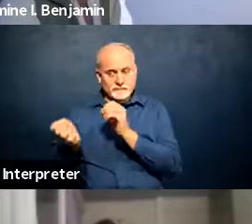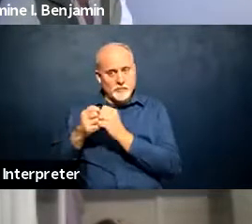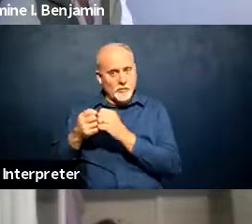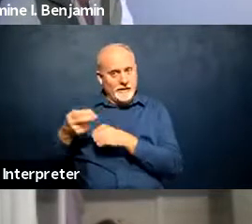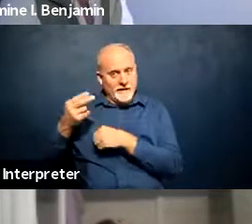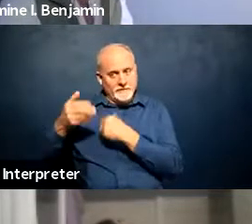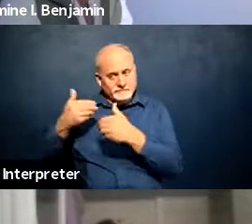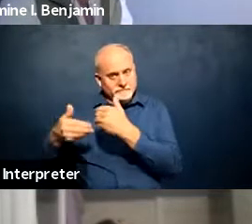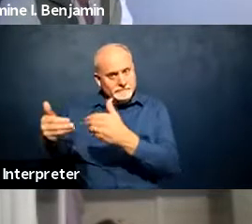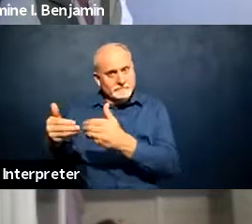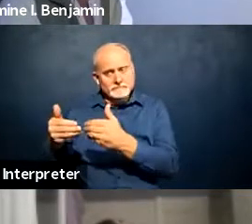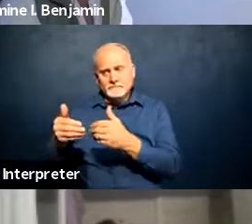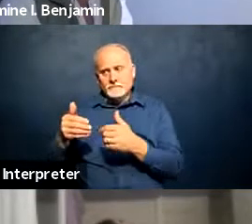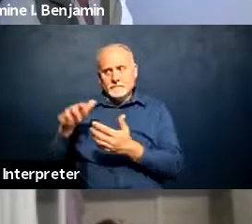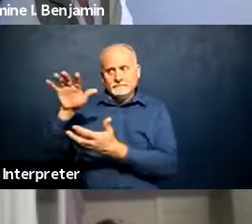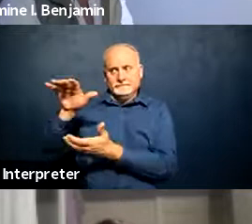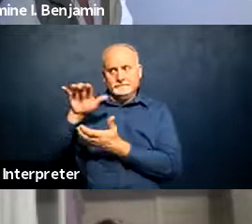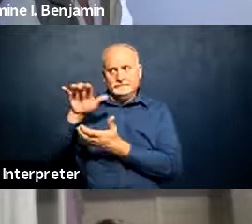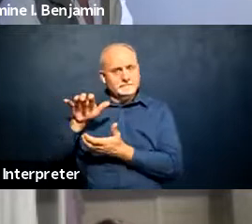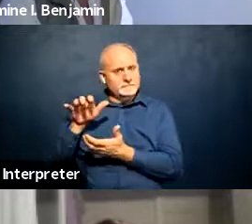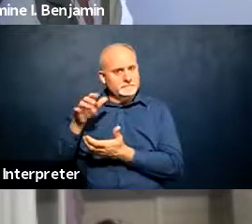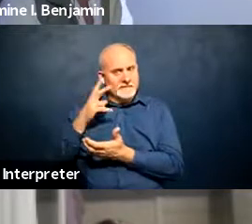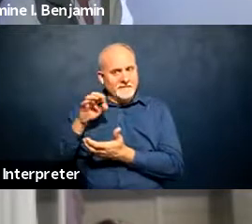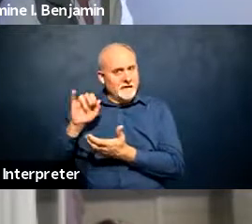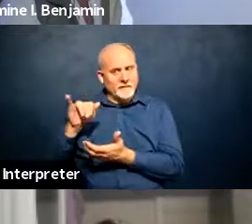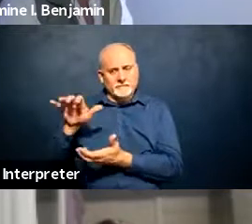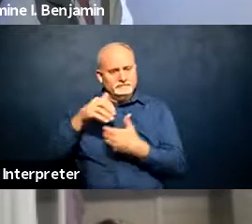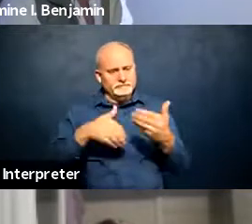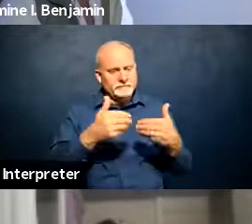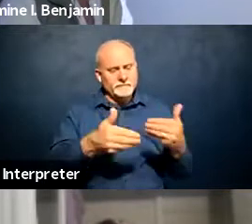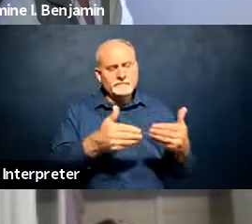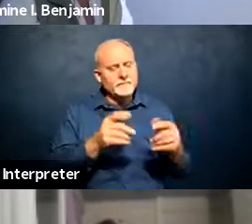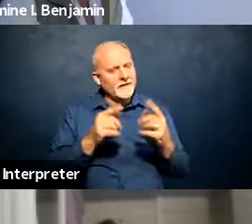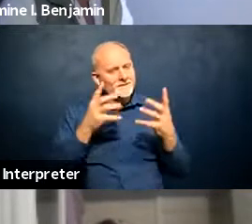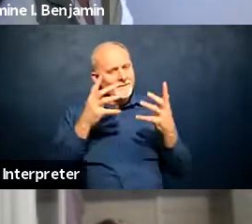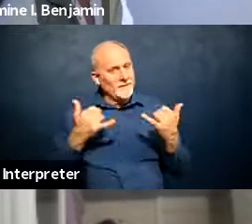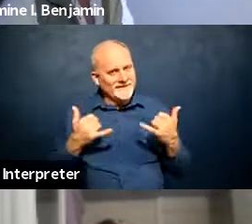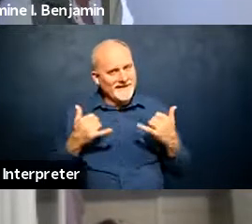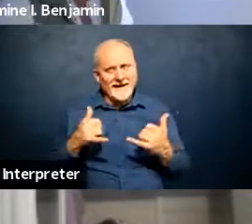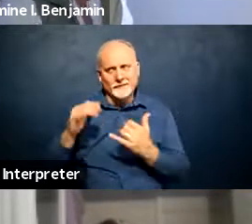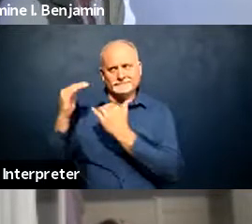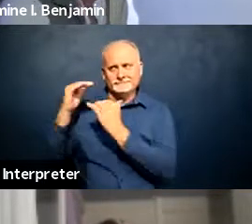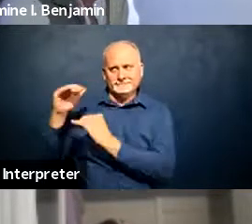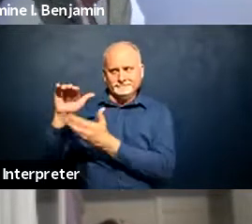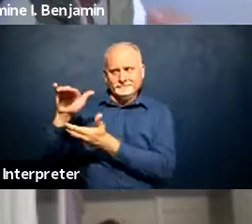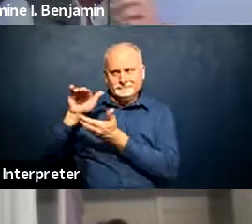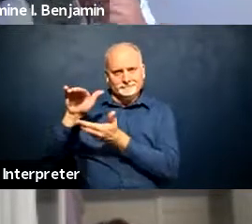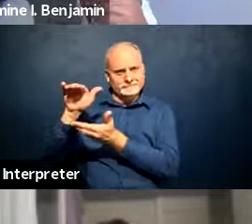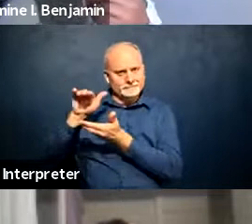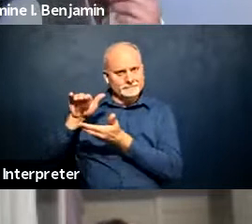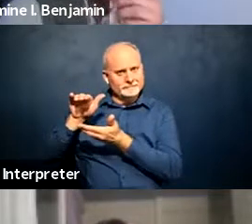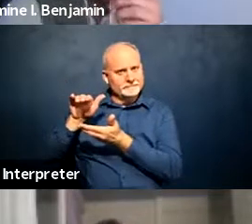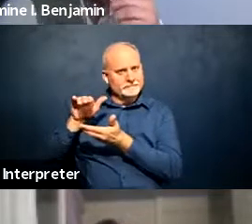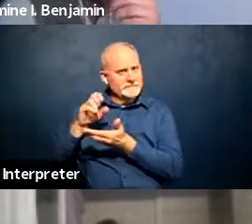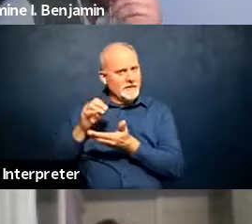volume of vaccine that we will have could allow us to move faster. But unfortunately right now, I couldn't predict that that's going to be the